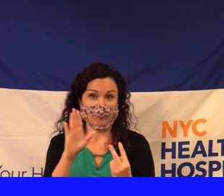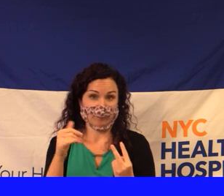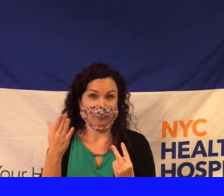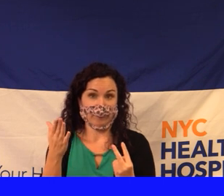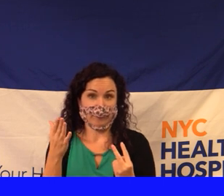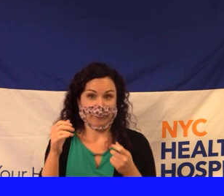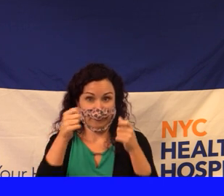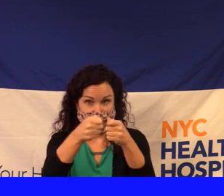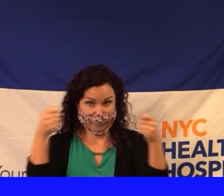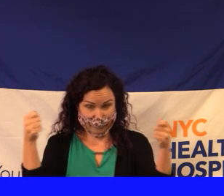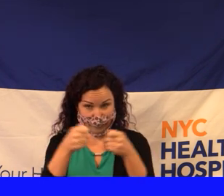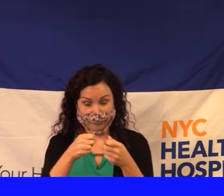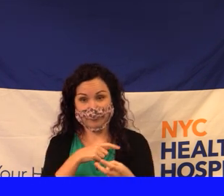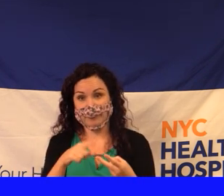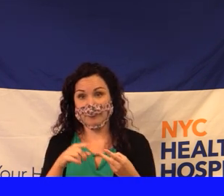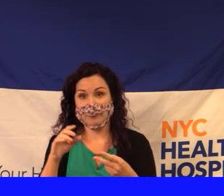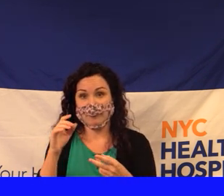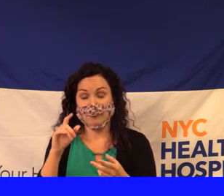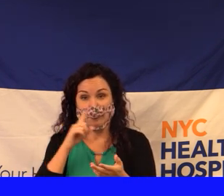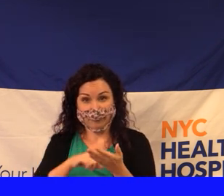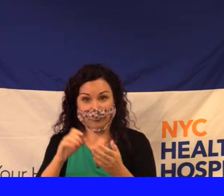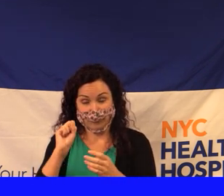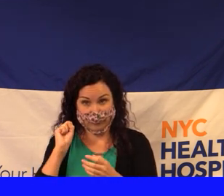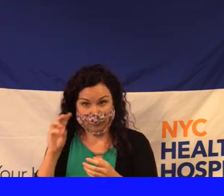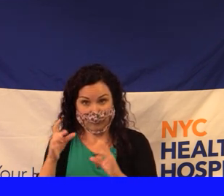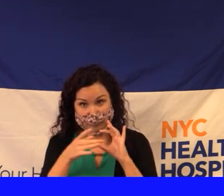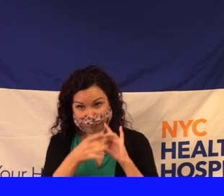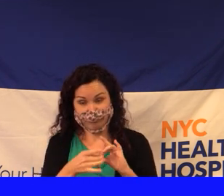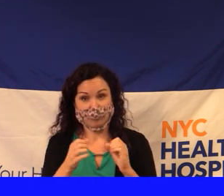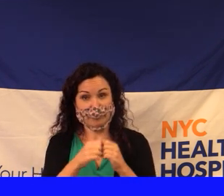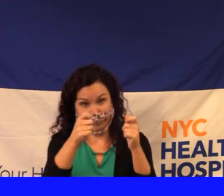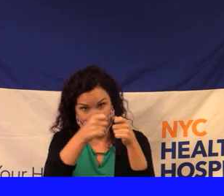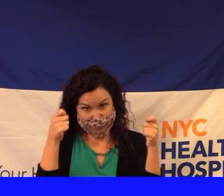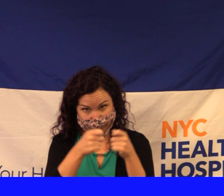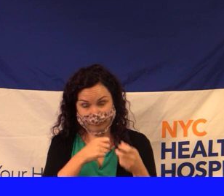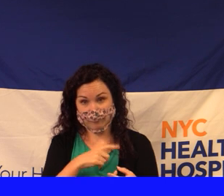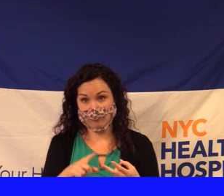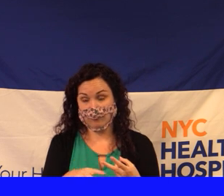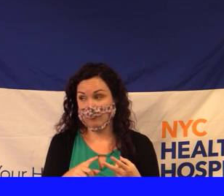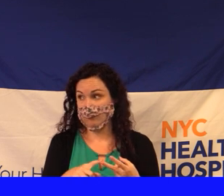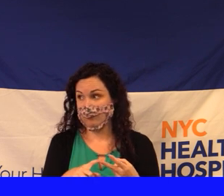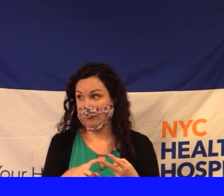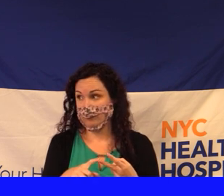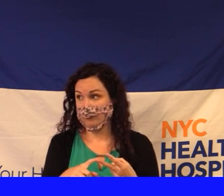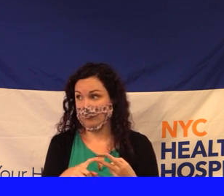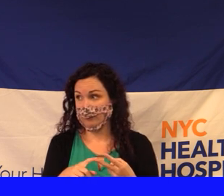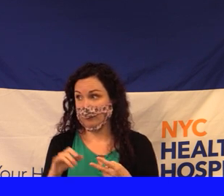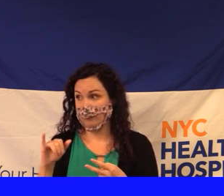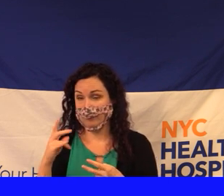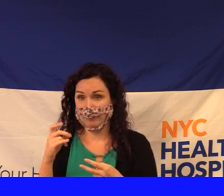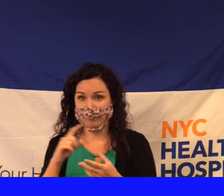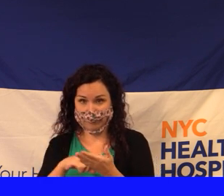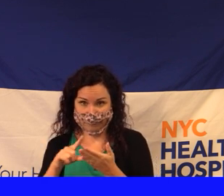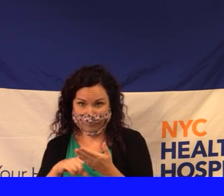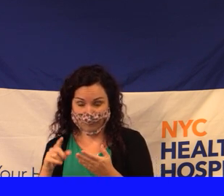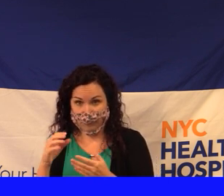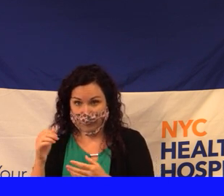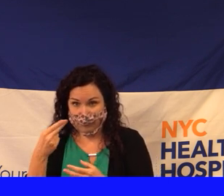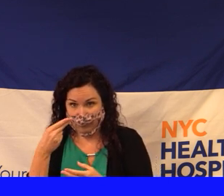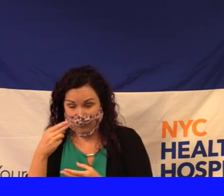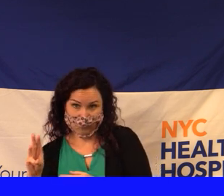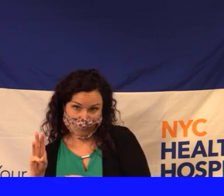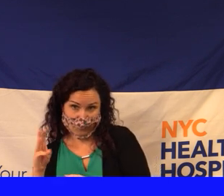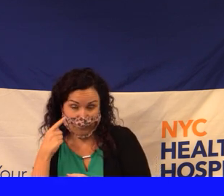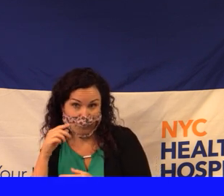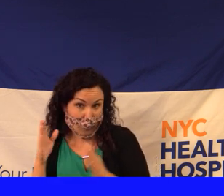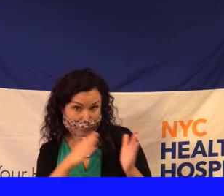the cabinets, the inventory software that's associated with it, the inventory and hardware for IV